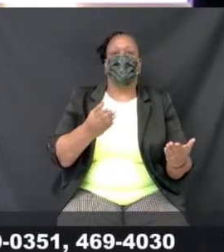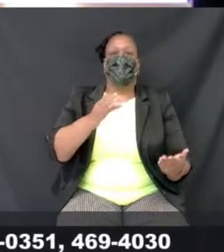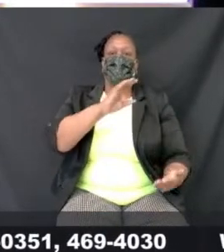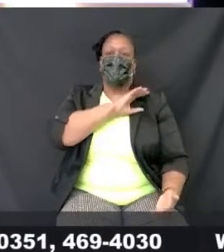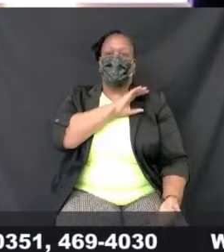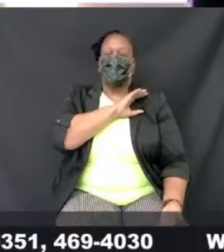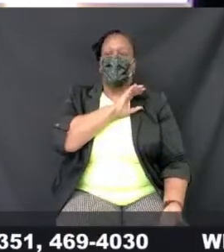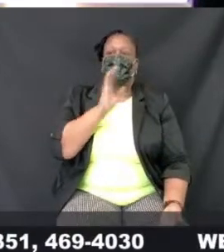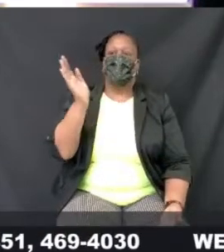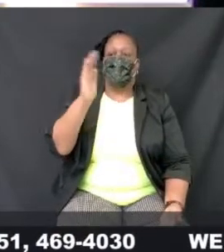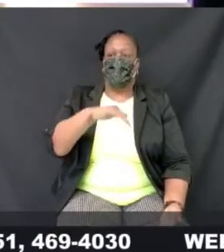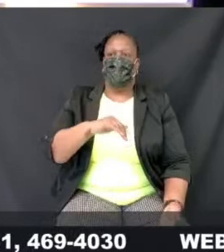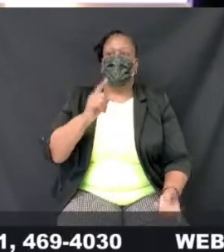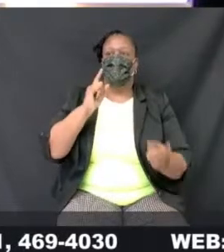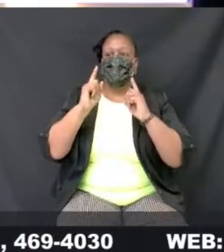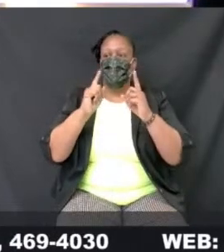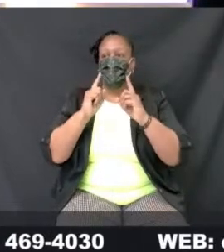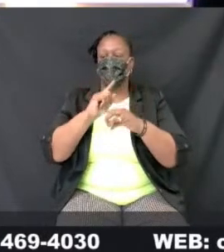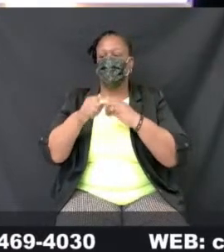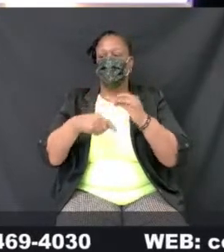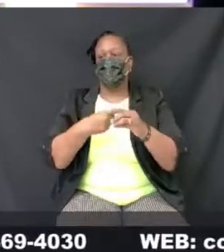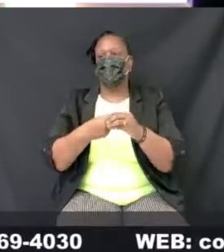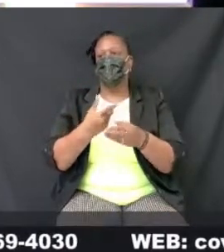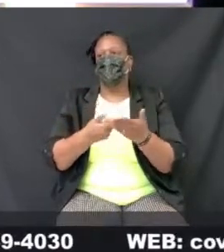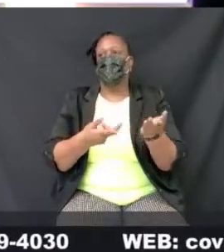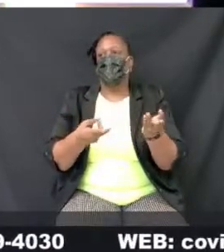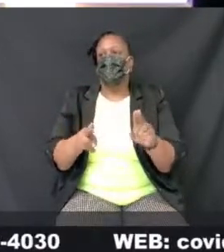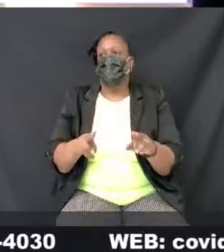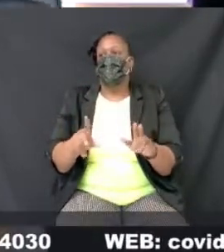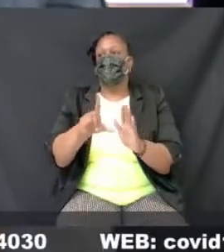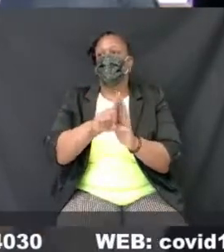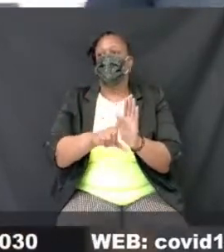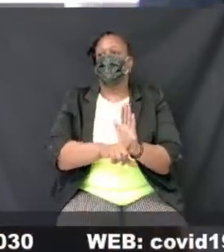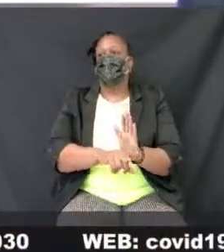Cromwell Henry, to give us his presentation.